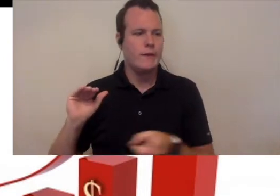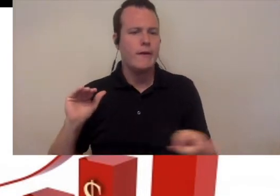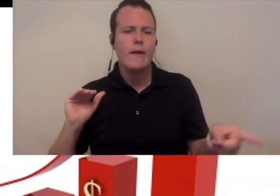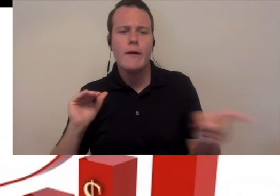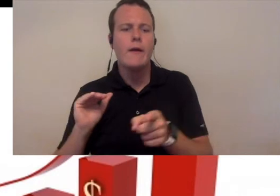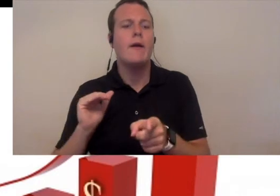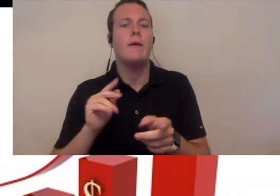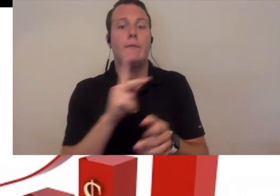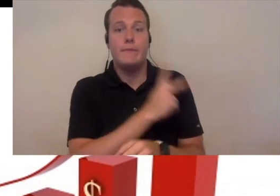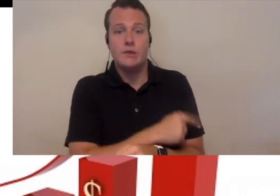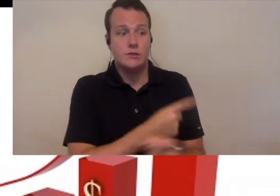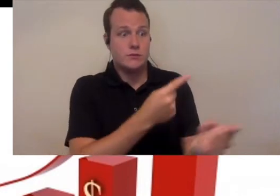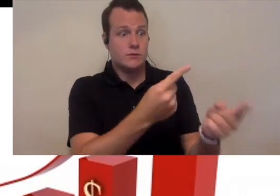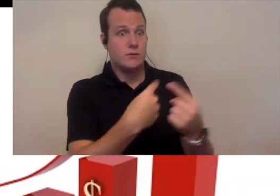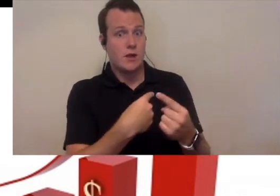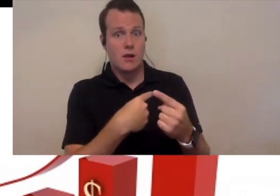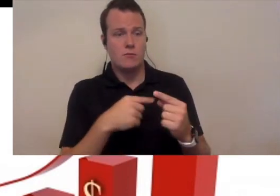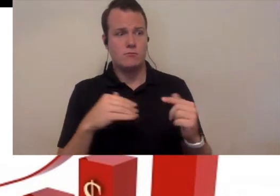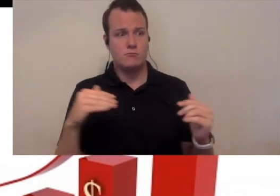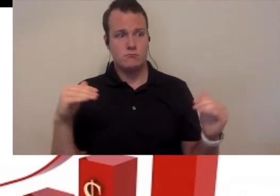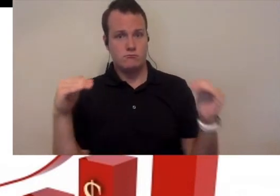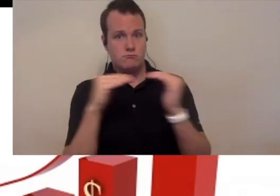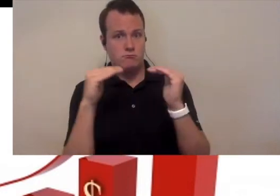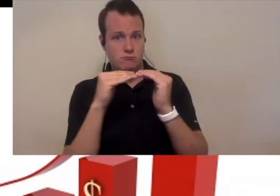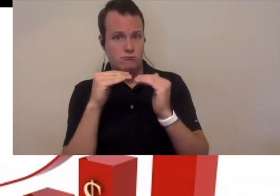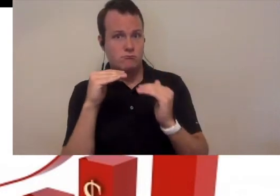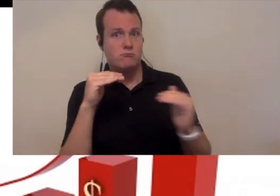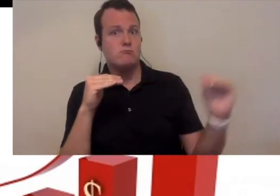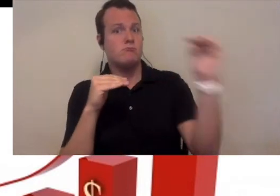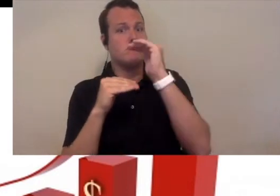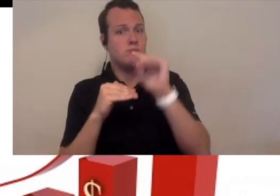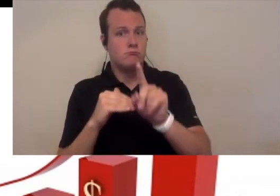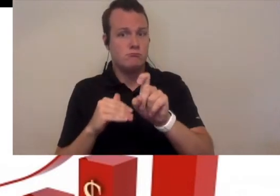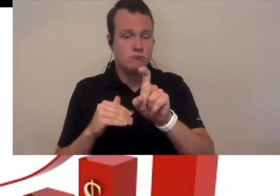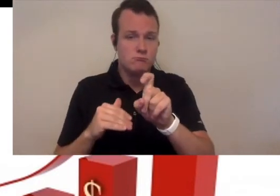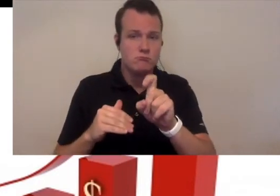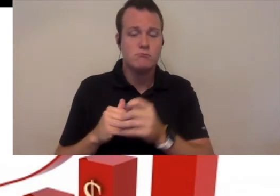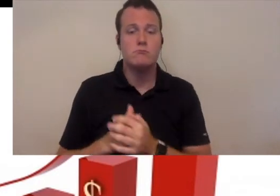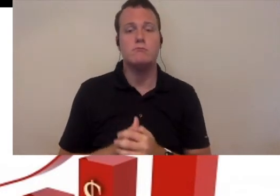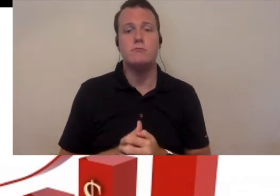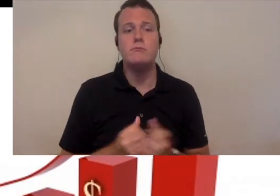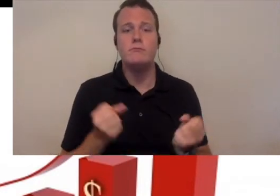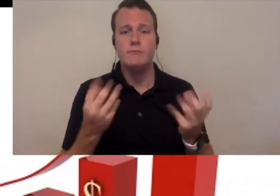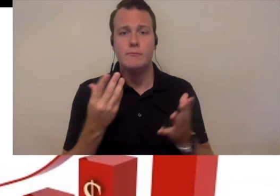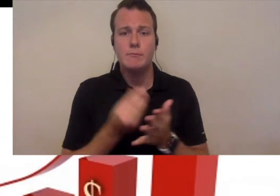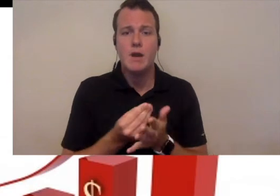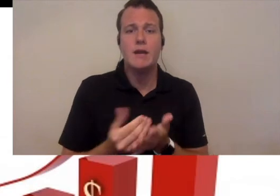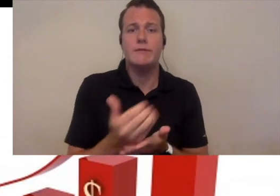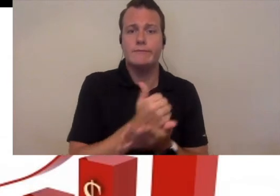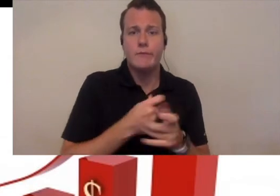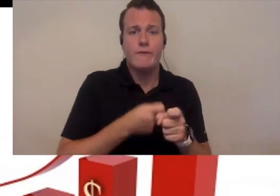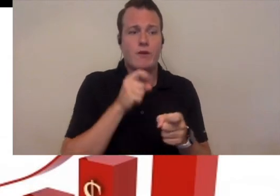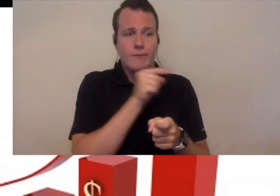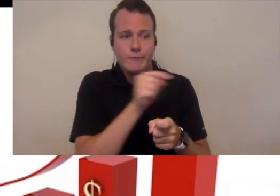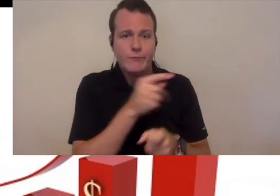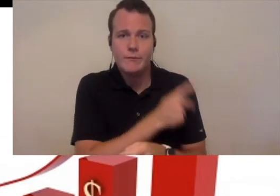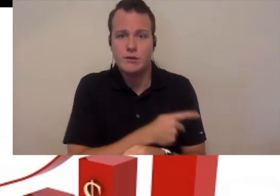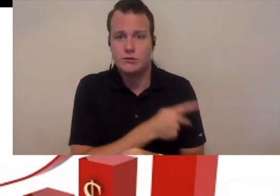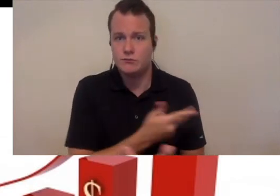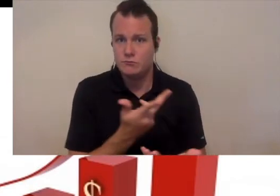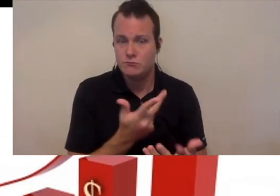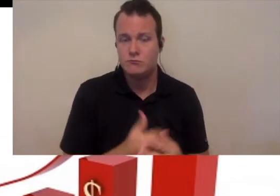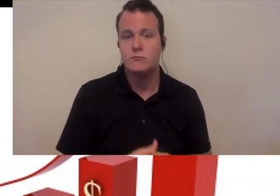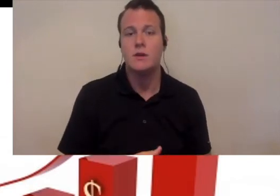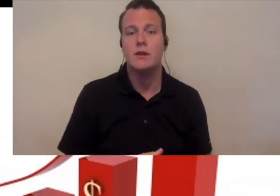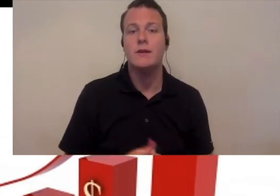in return? Meaning, how much will I generate from the patients that those physicians refer to me? And what you'll find is